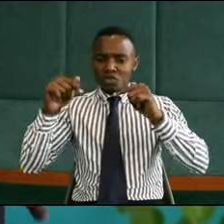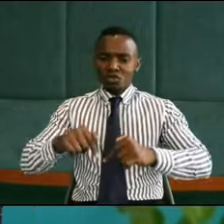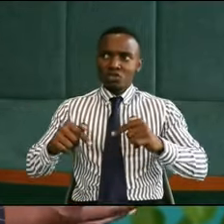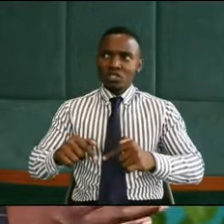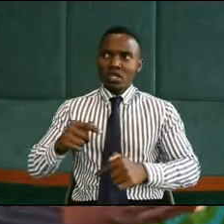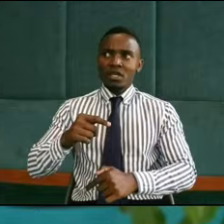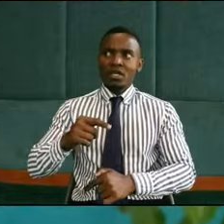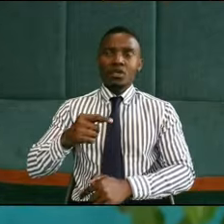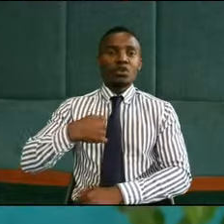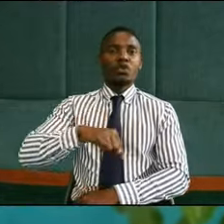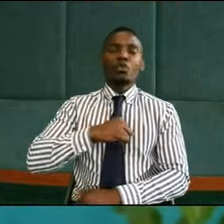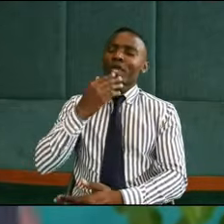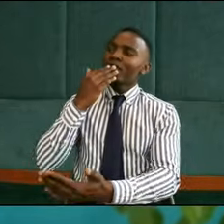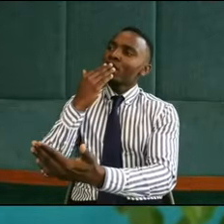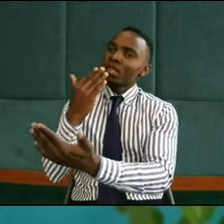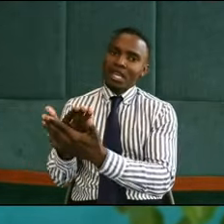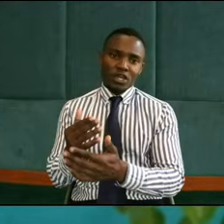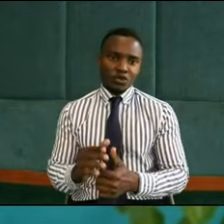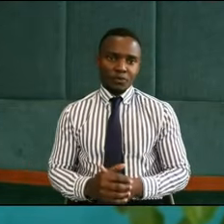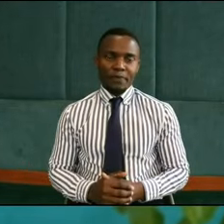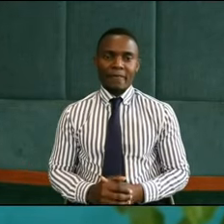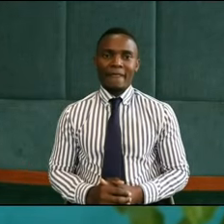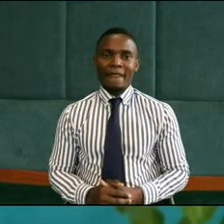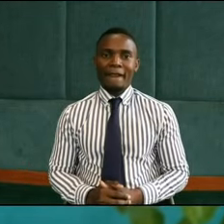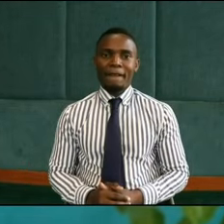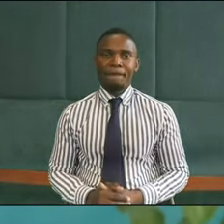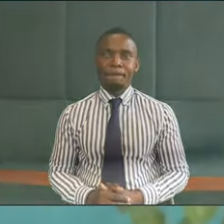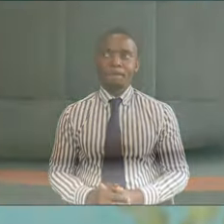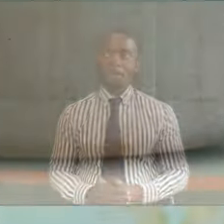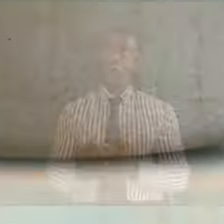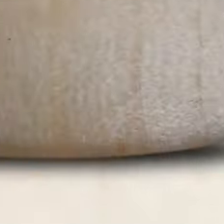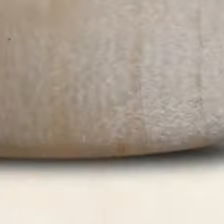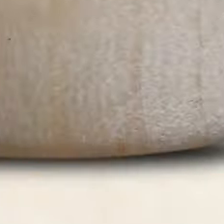we got healing. Today we want to say thank you. God bless you.